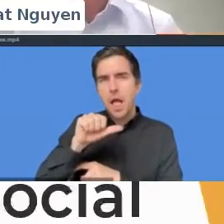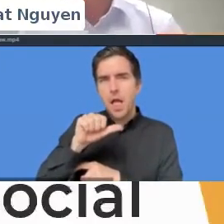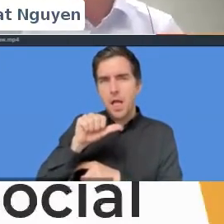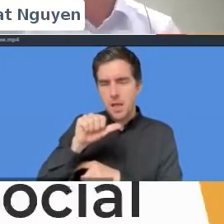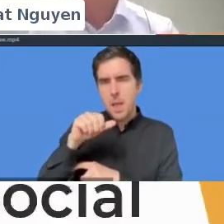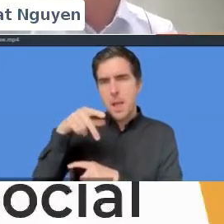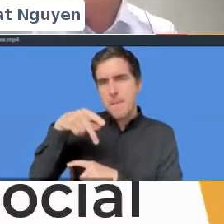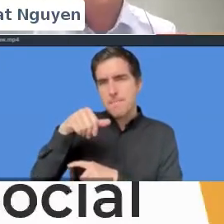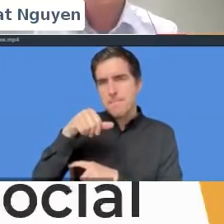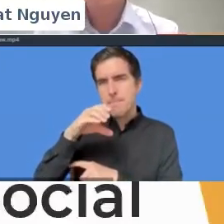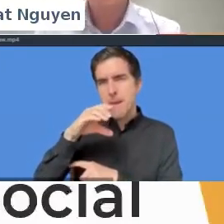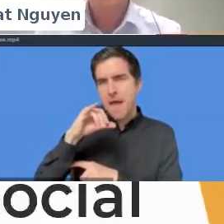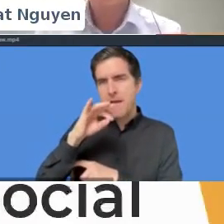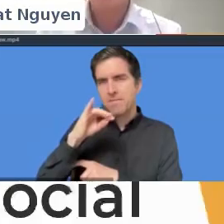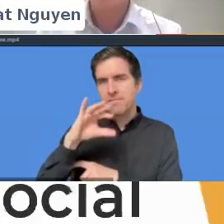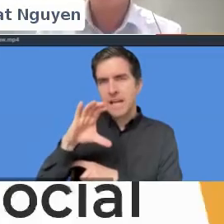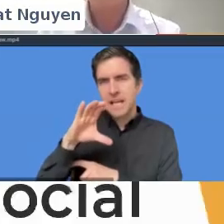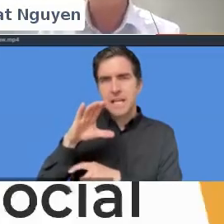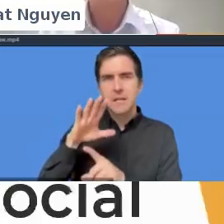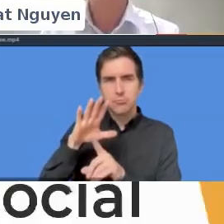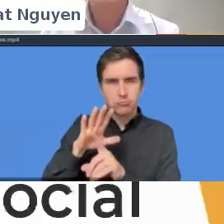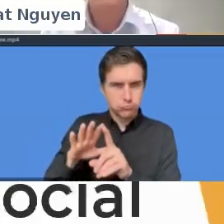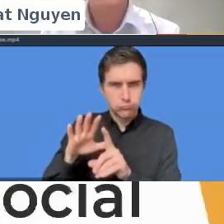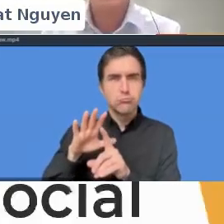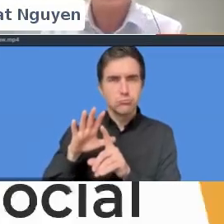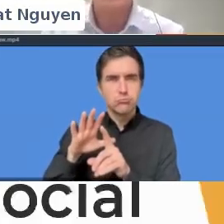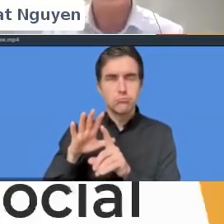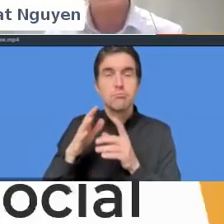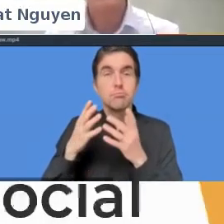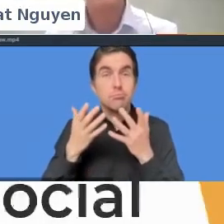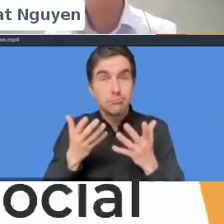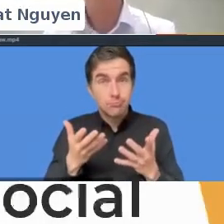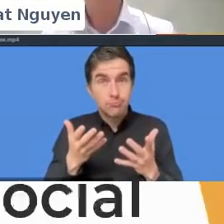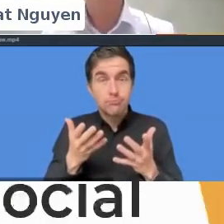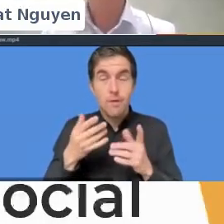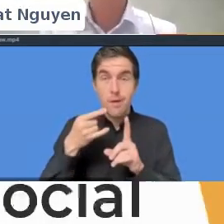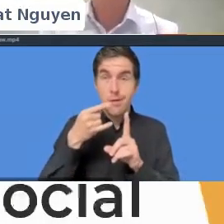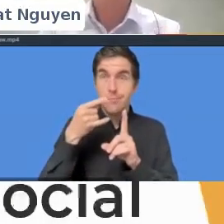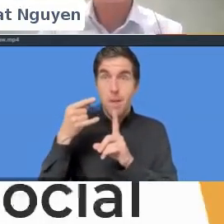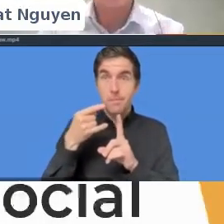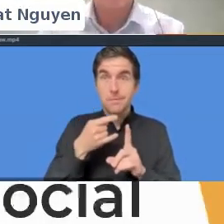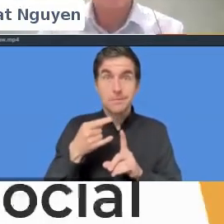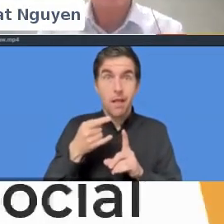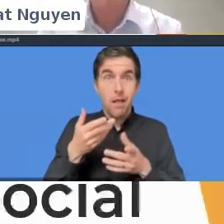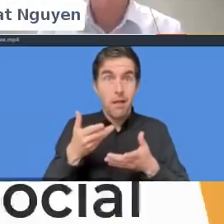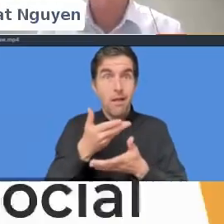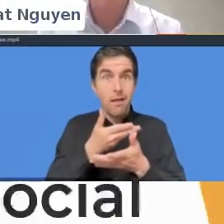building challenges for local actors.